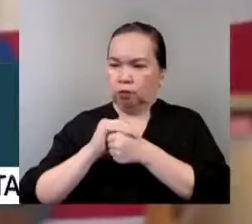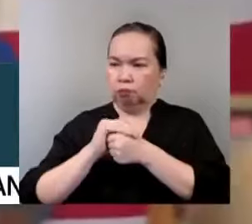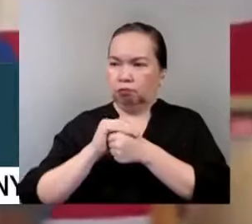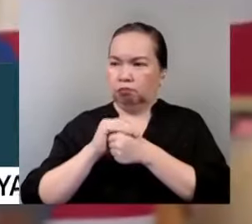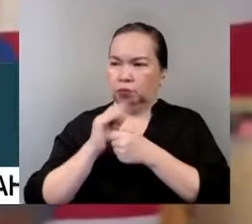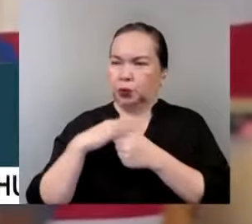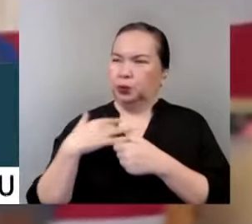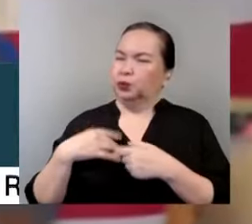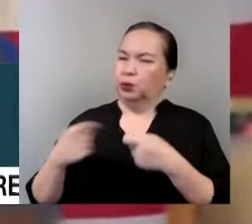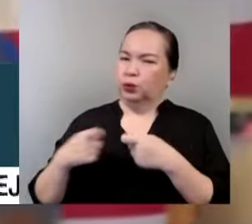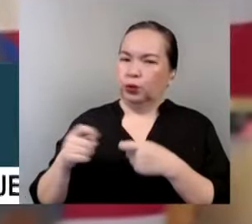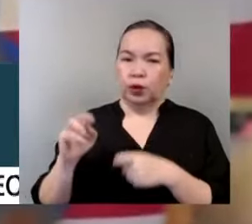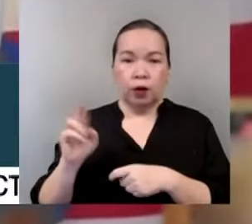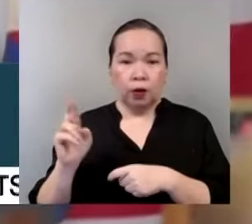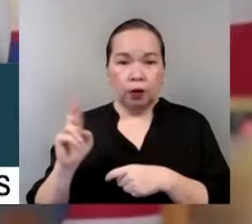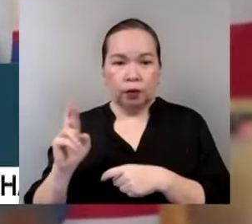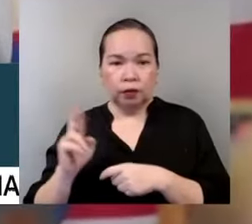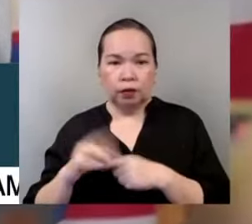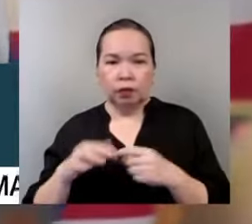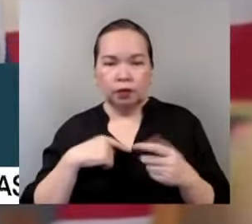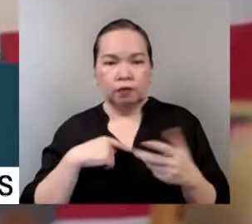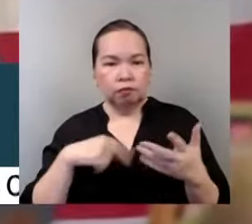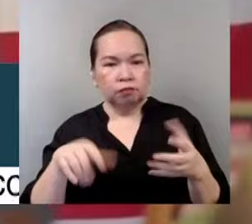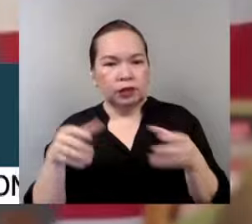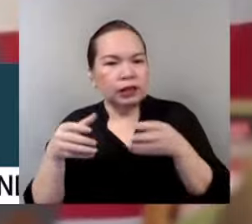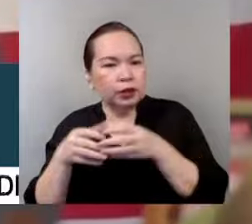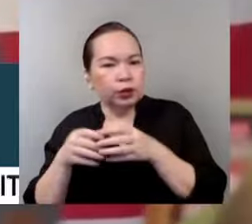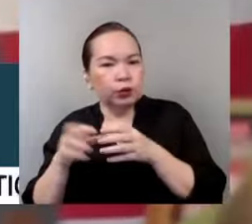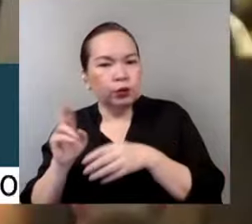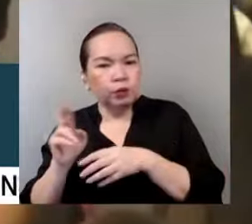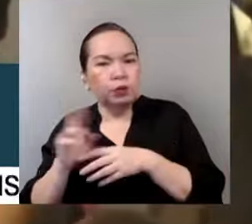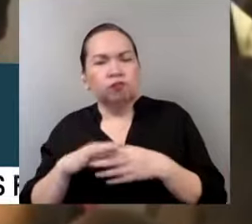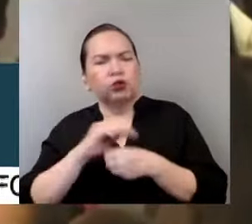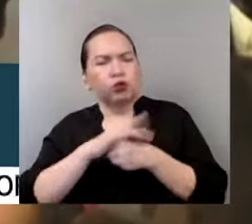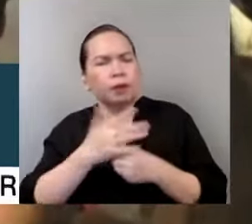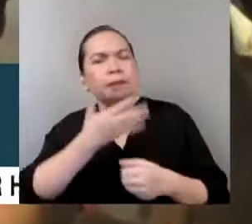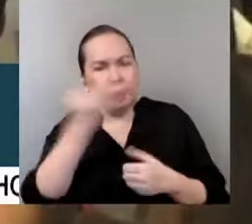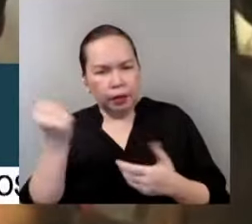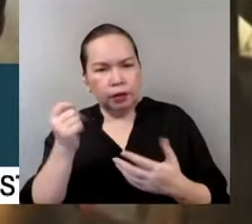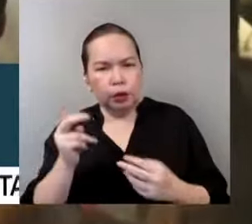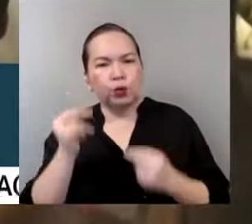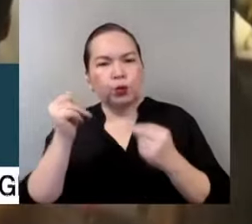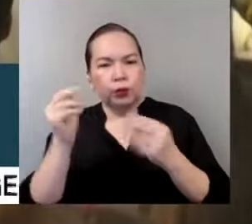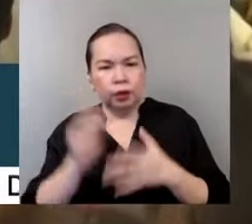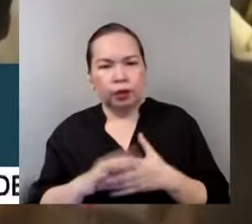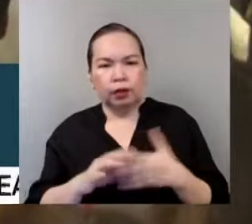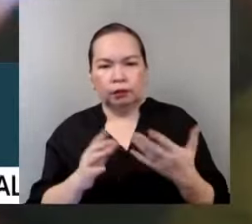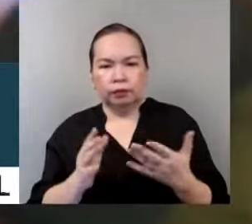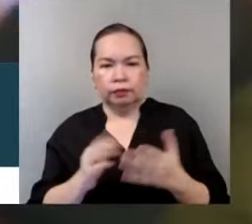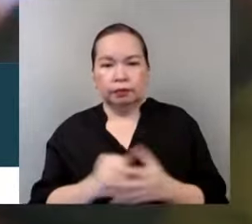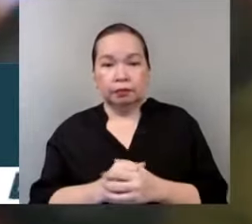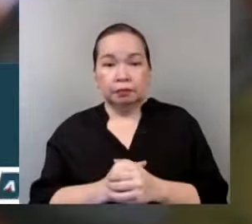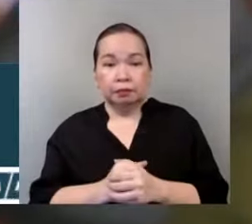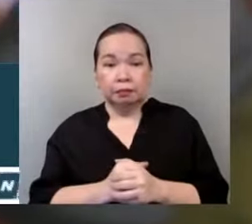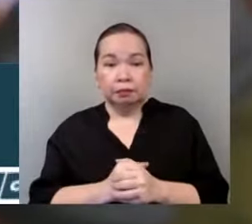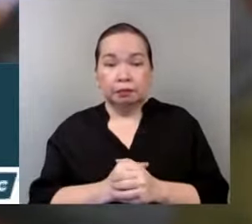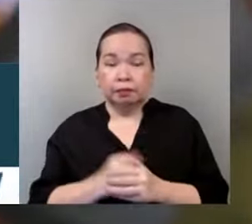viewed as the Republican Party's best shot at moving past Trump. In early 2023, he led several head-to-head